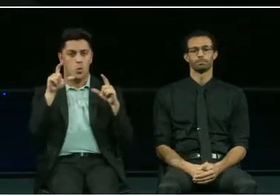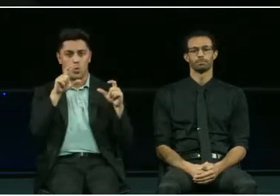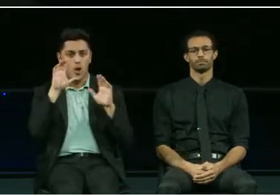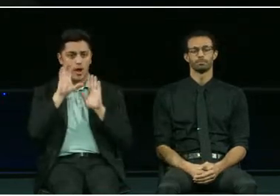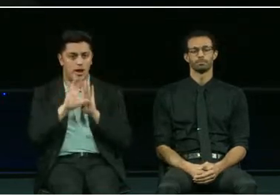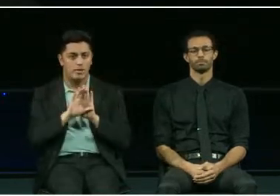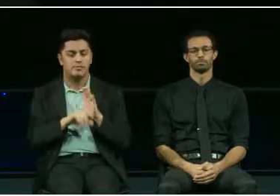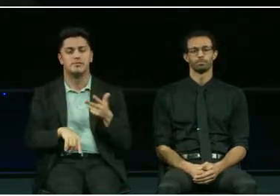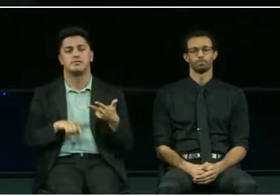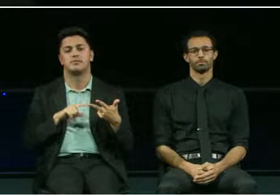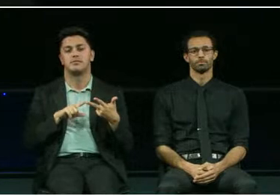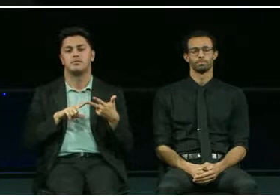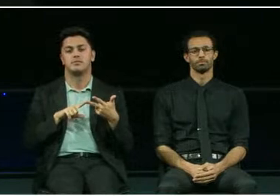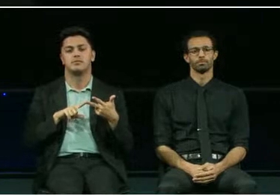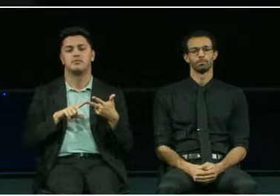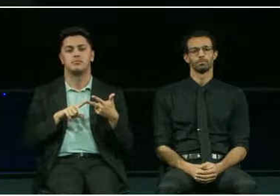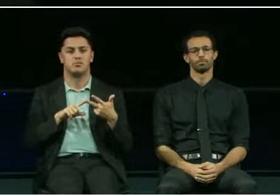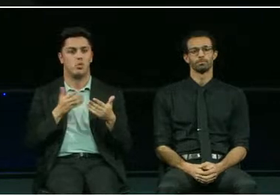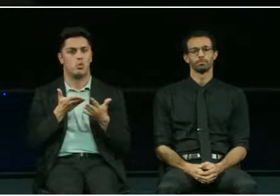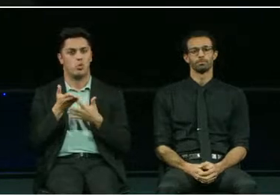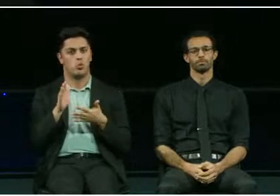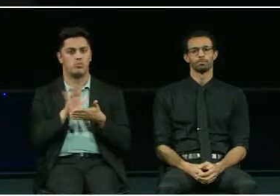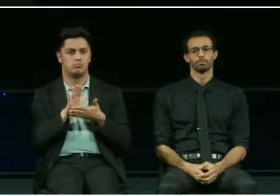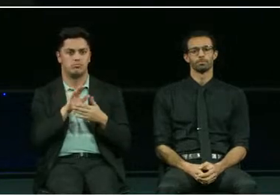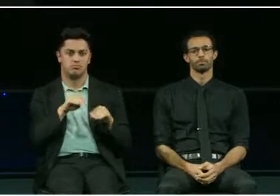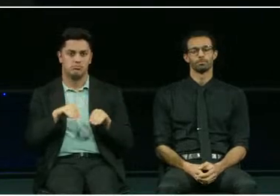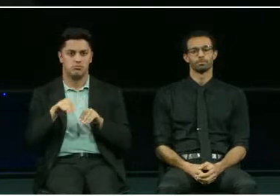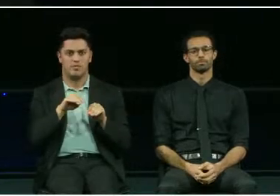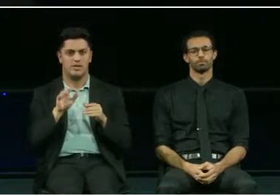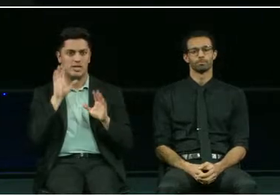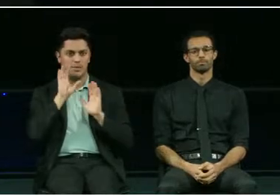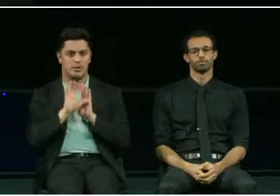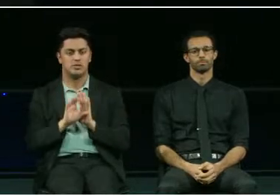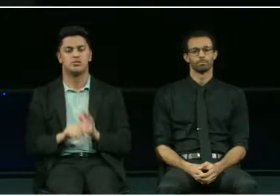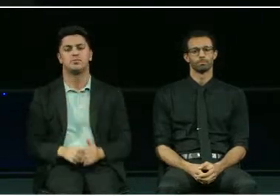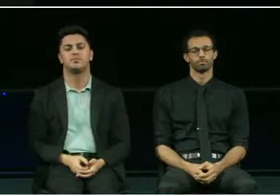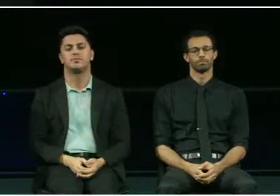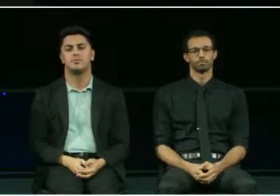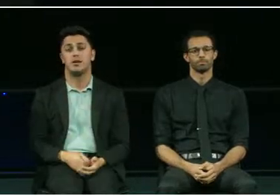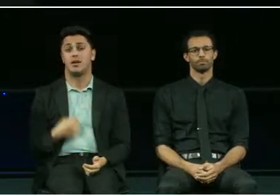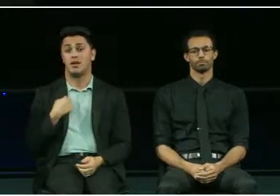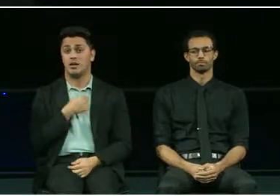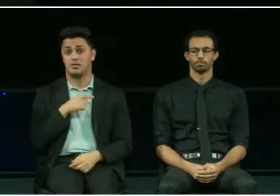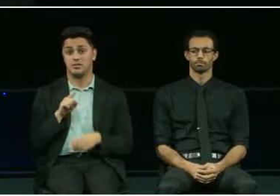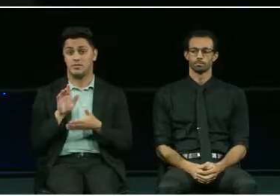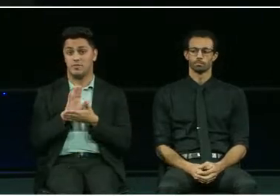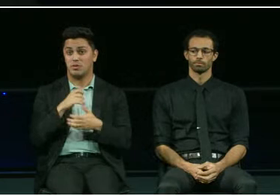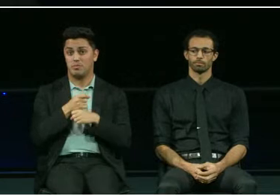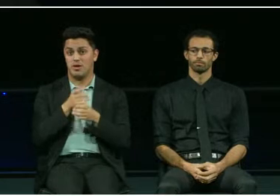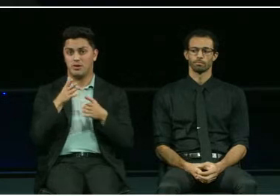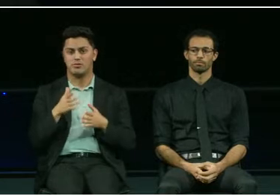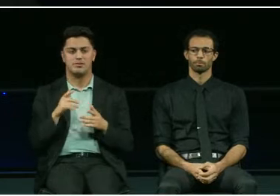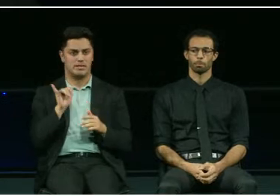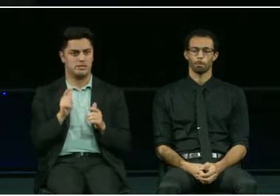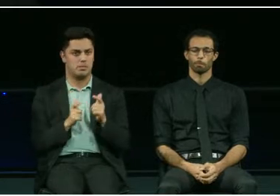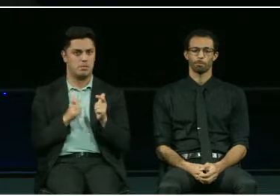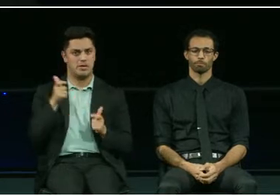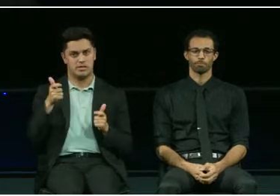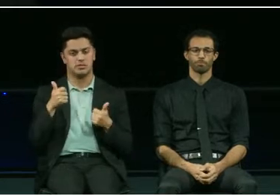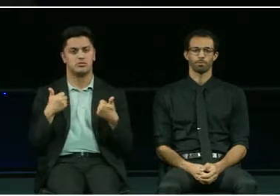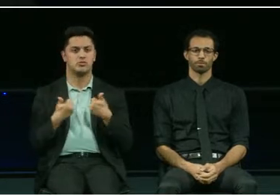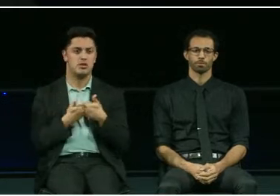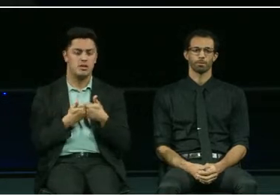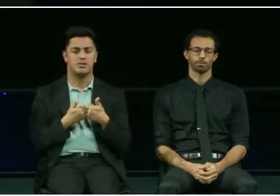photographs, through moving image. I think that's for us as filmmakers, that's the biggest challenge and that's the